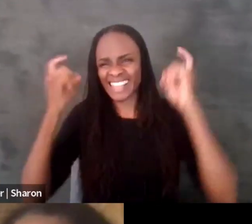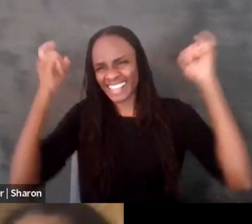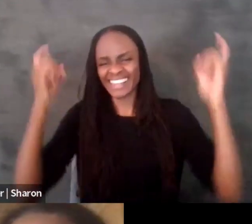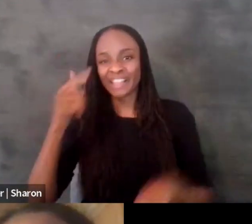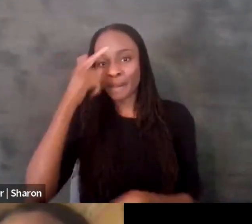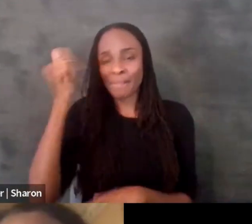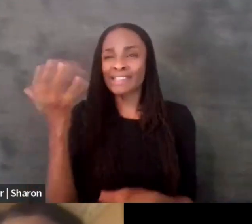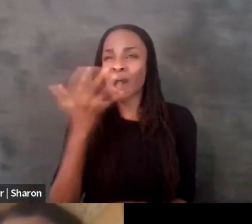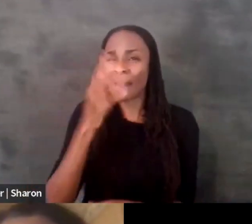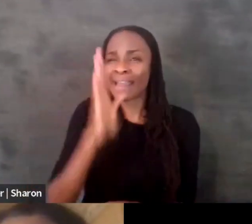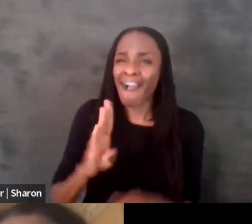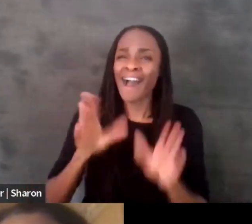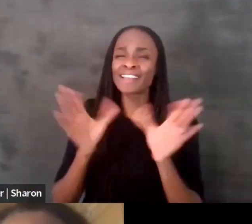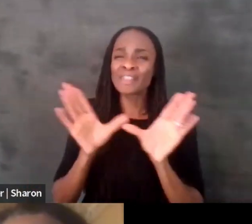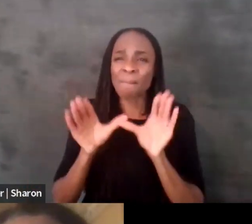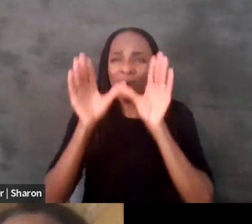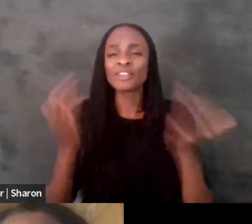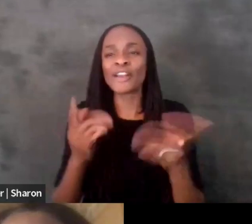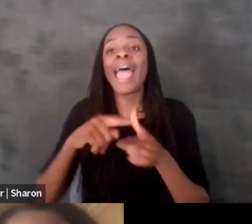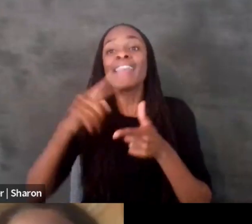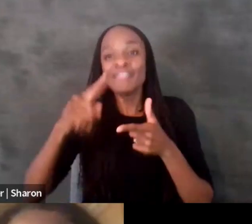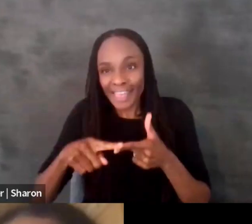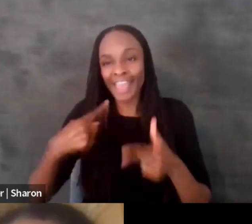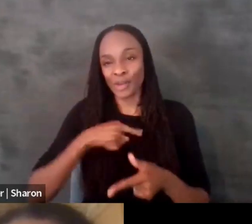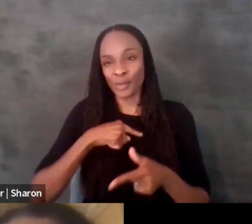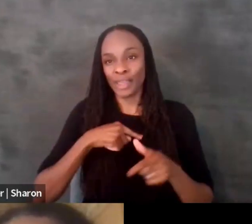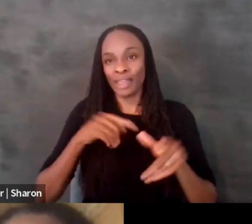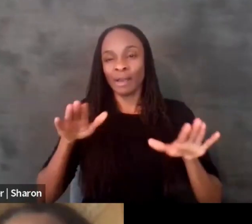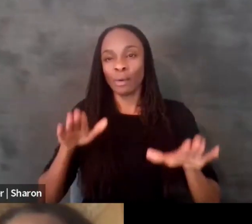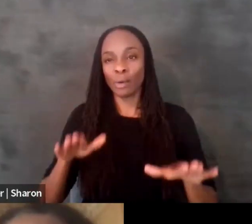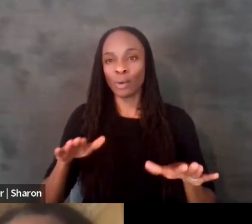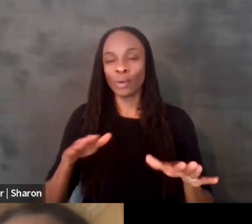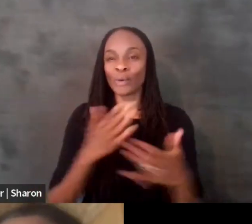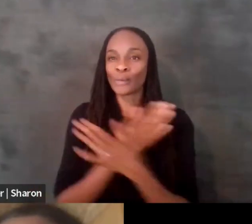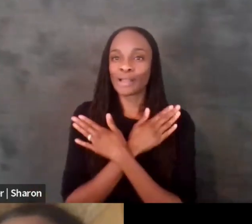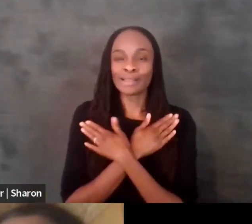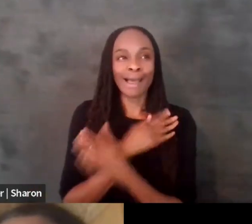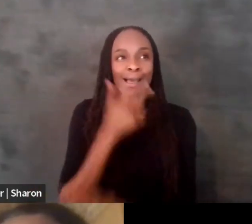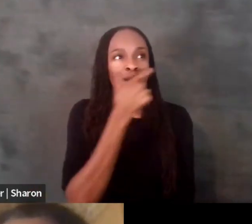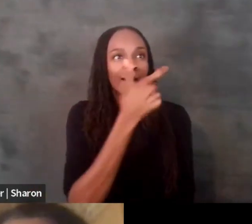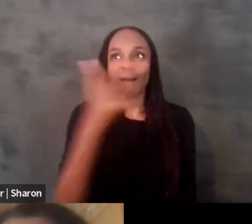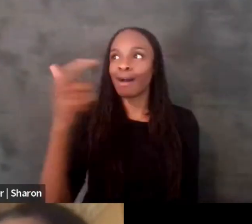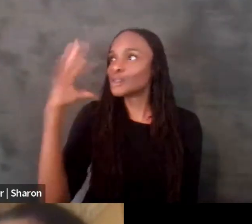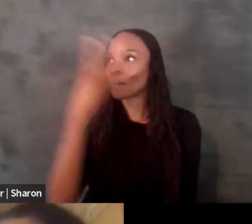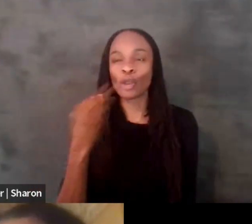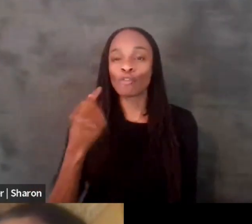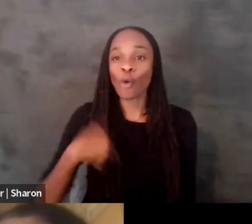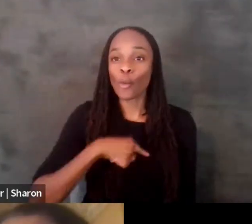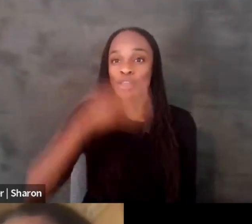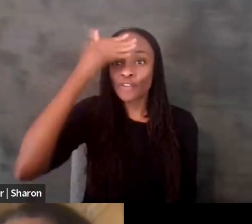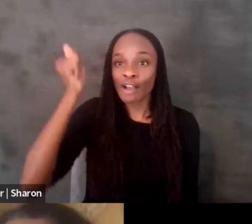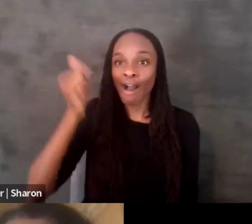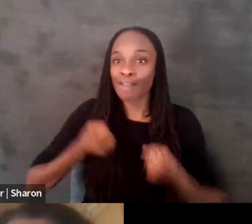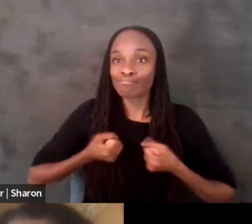God, the moths are here. And then we sort of relaxed and we were like, oh, this is so beautiful. And we Yes. forgot our tiredness. And then we used to